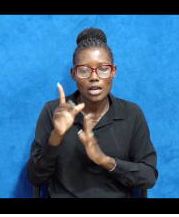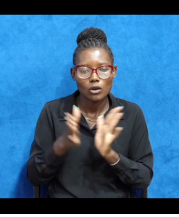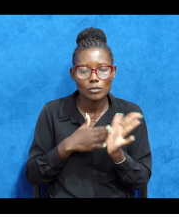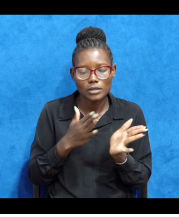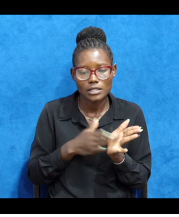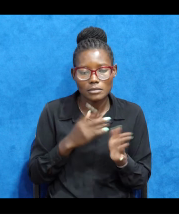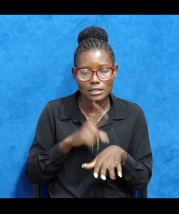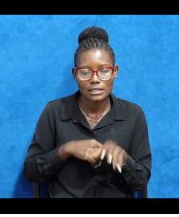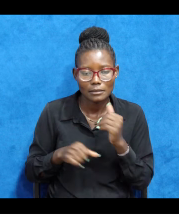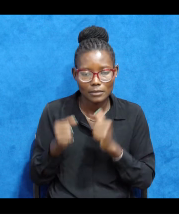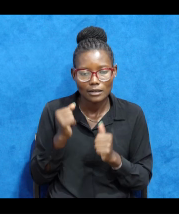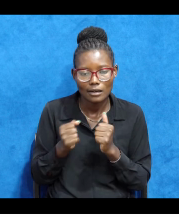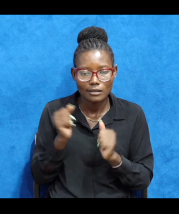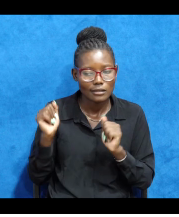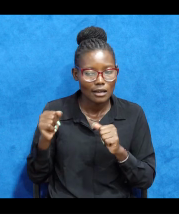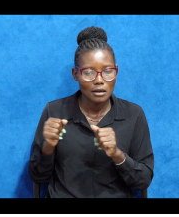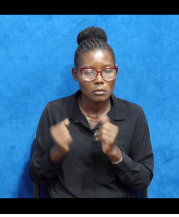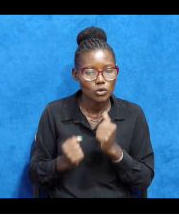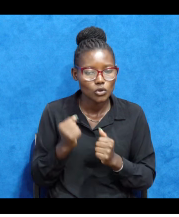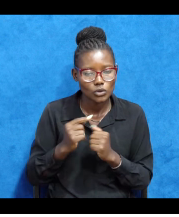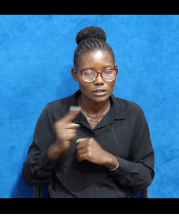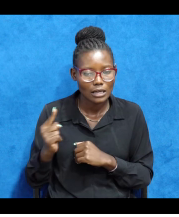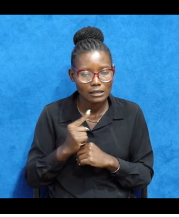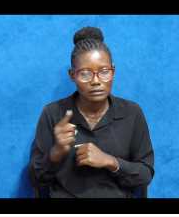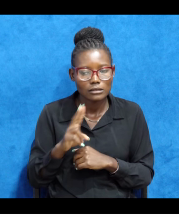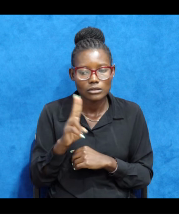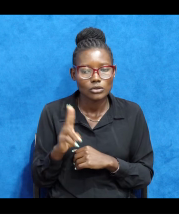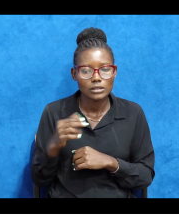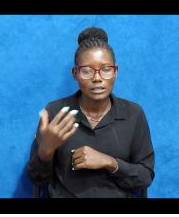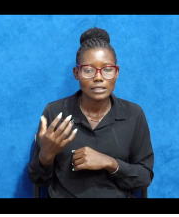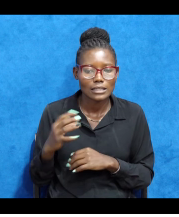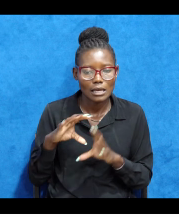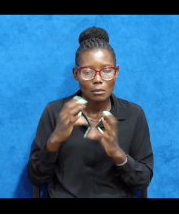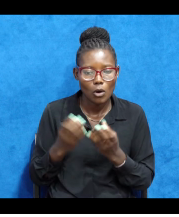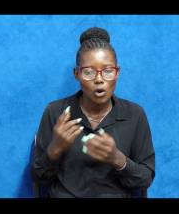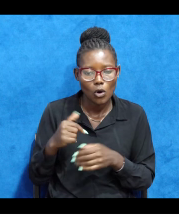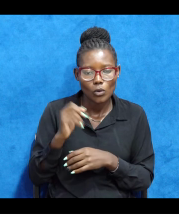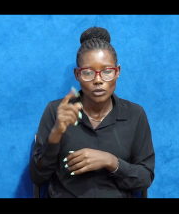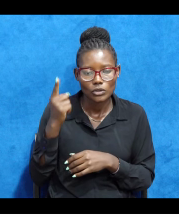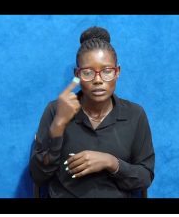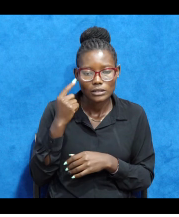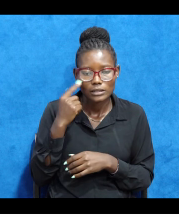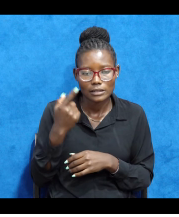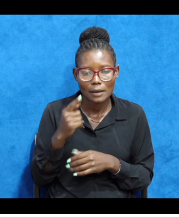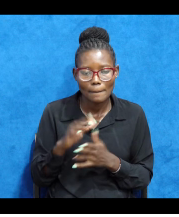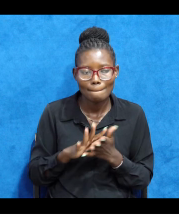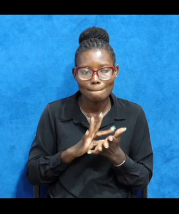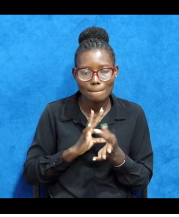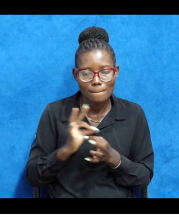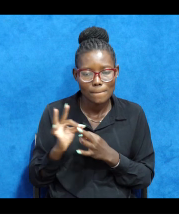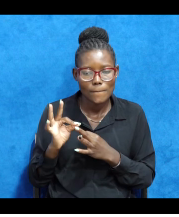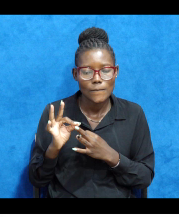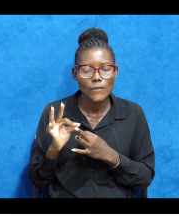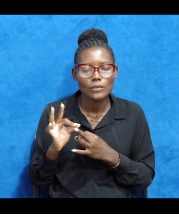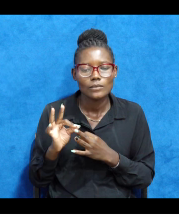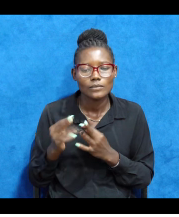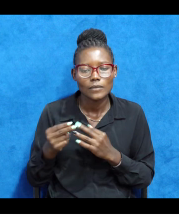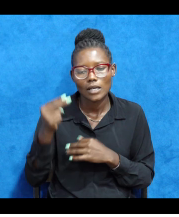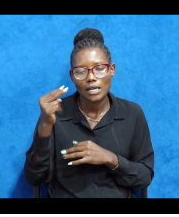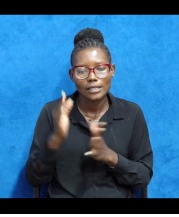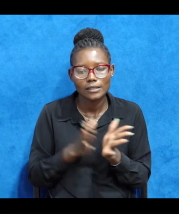aerobic endurance. We're going to take people out into that more aerobic system. And then we're also giving them more time